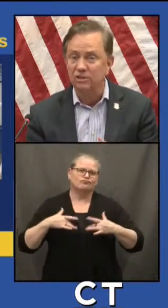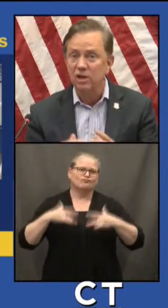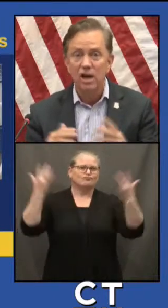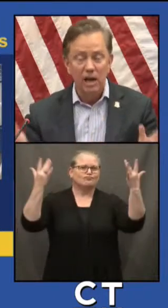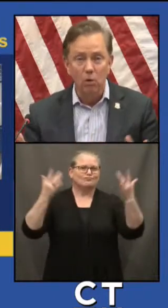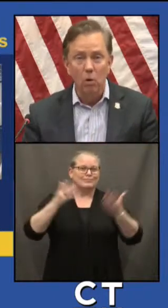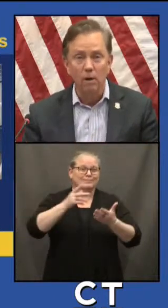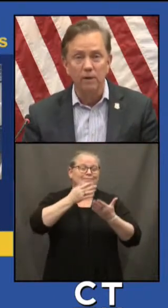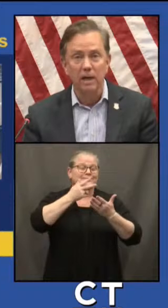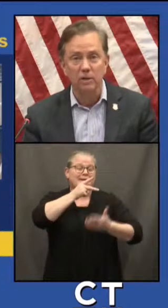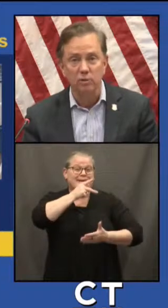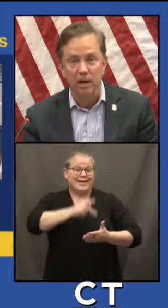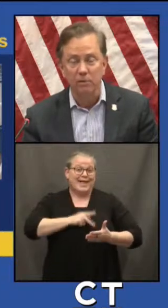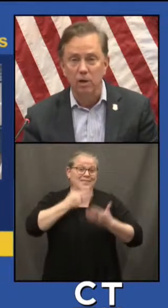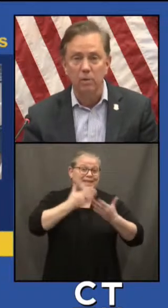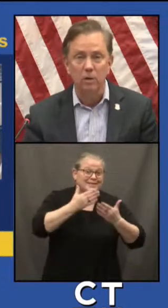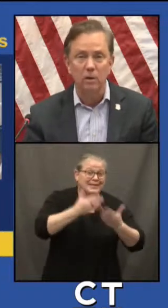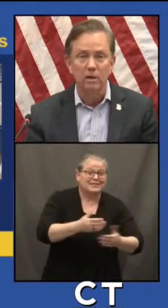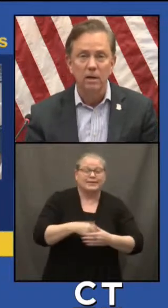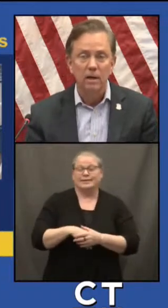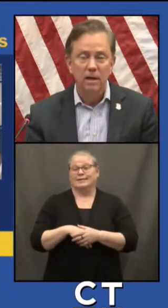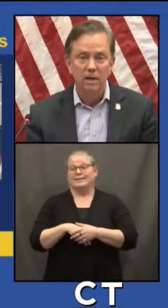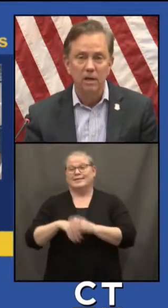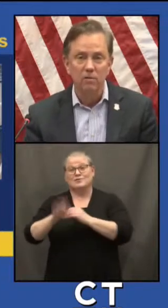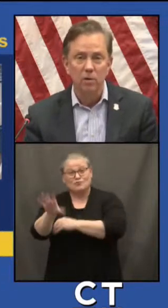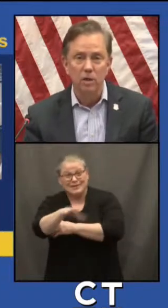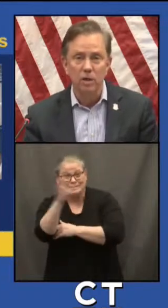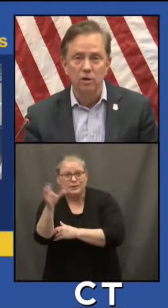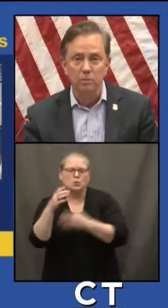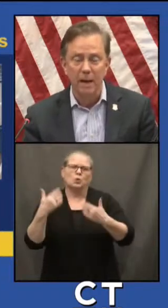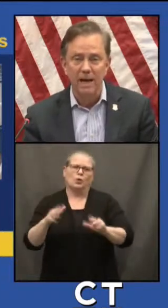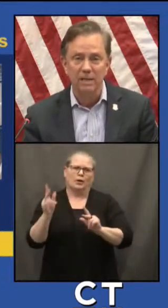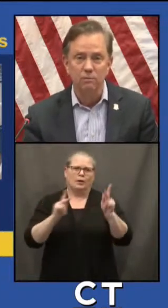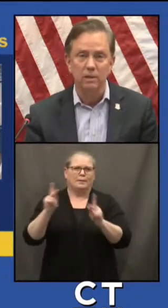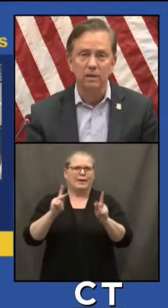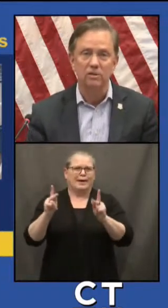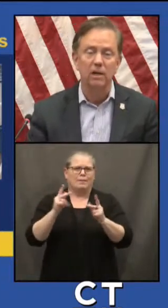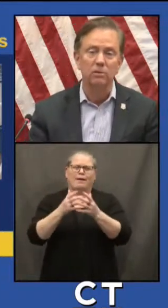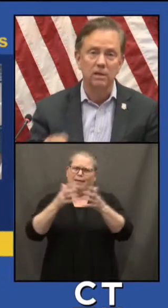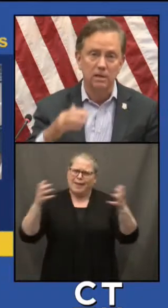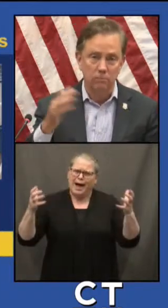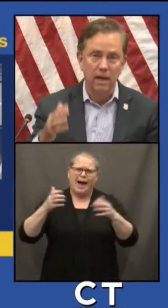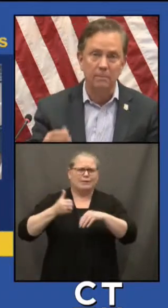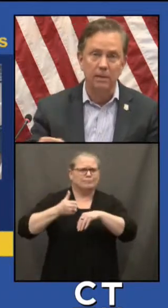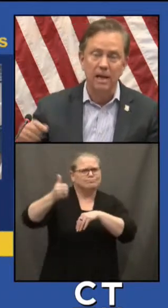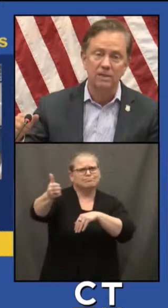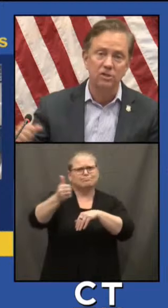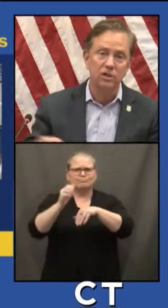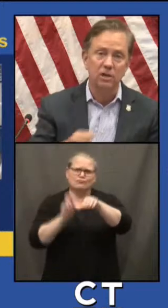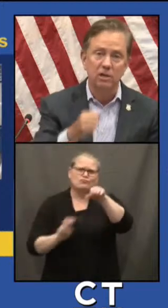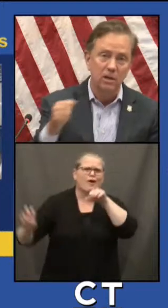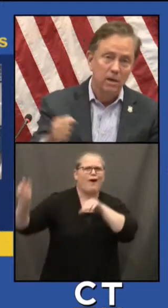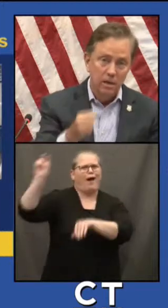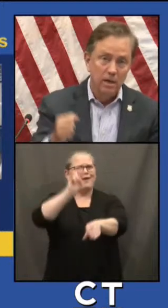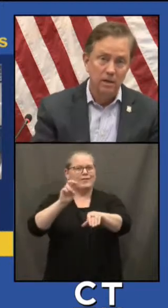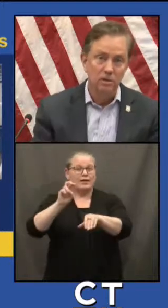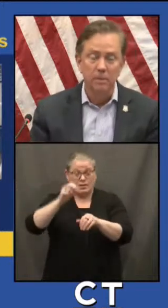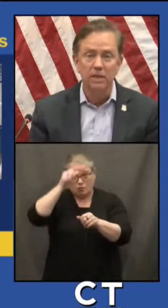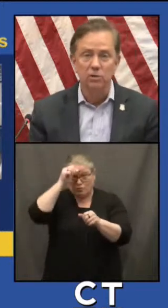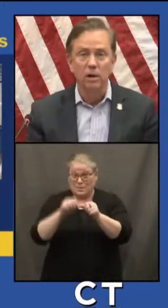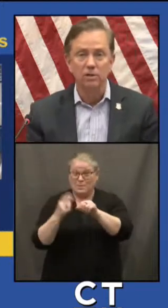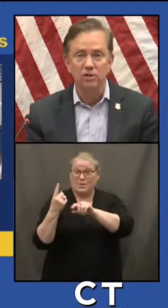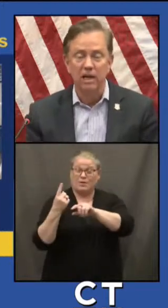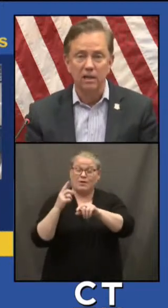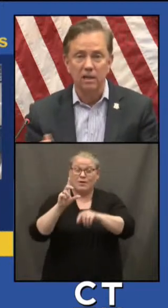holidays. An awful lot of travel going on. I think you've known in years past with Delta and what happened last year, there's a